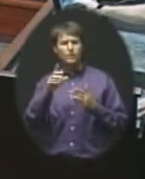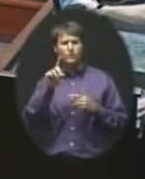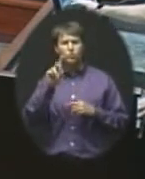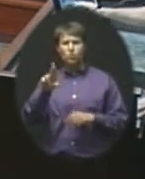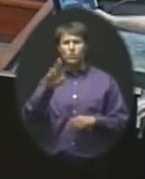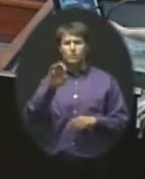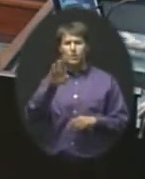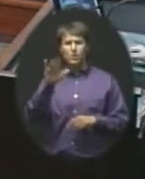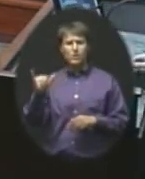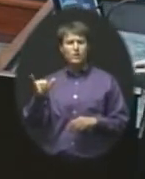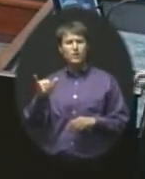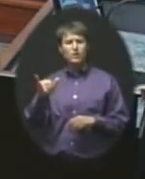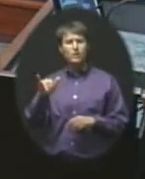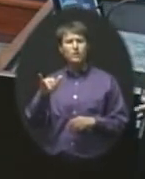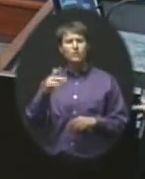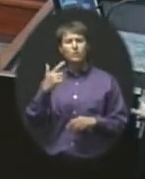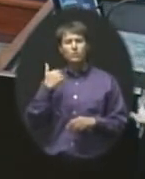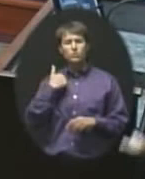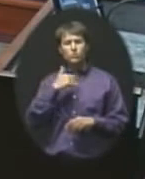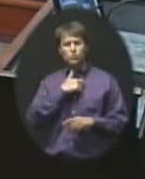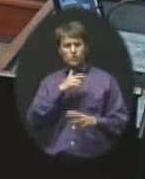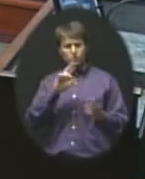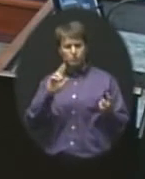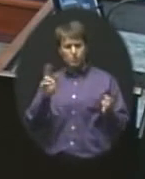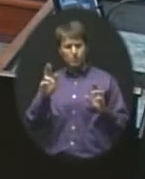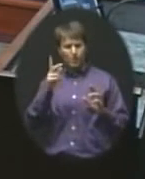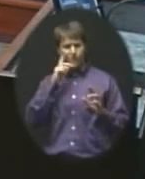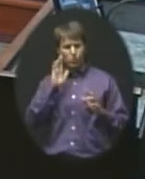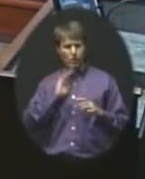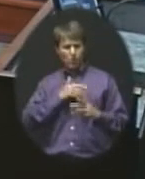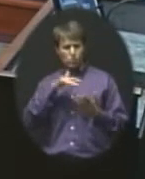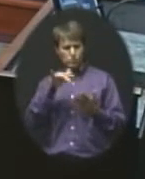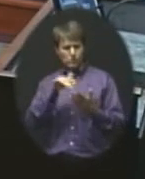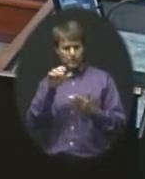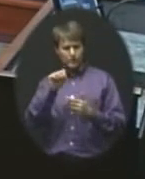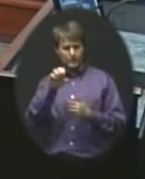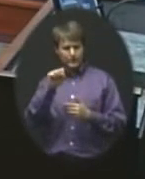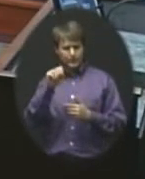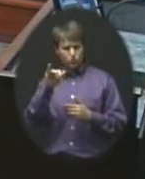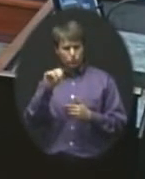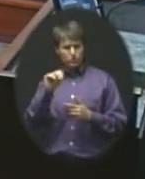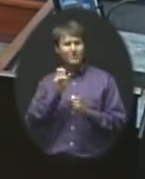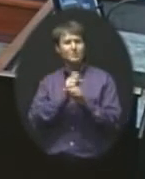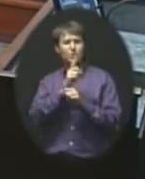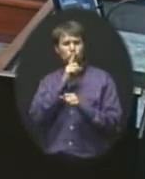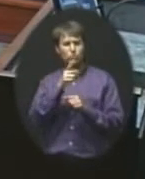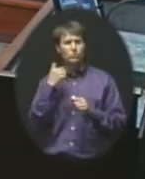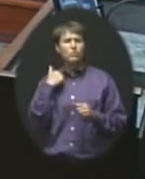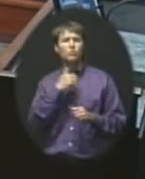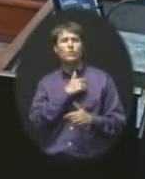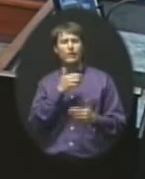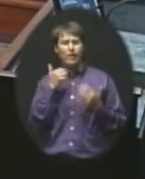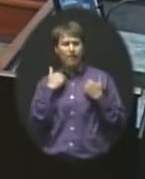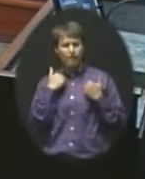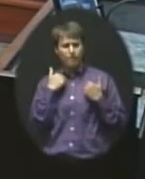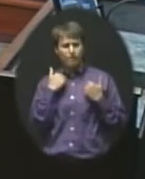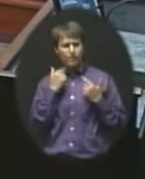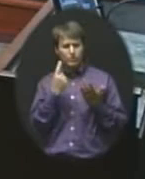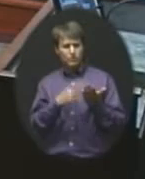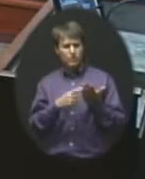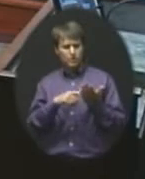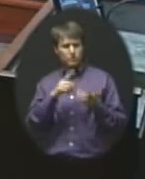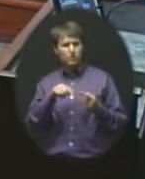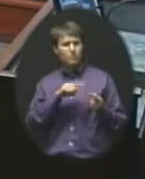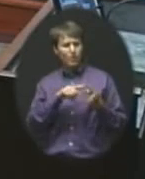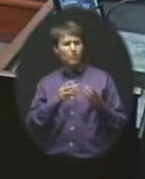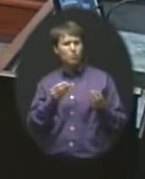Berry, as we prepare for our study session, let's make sure that we have discussion about